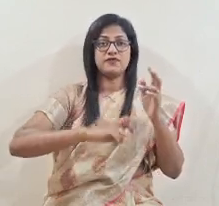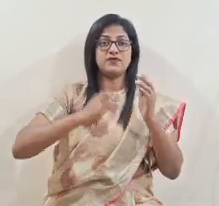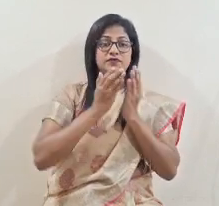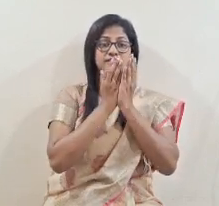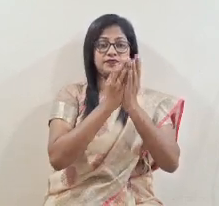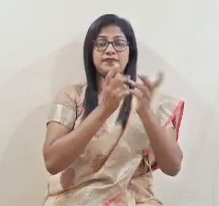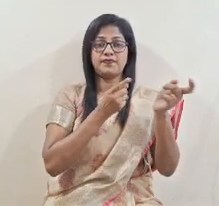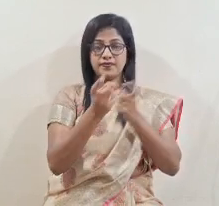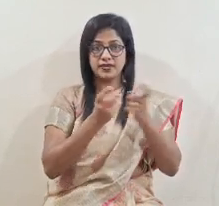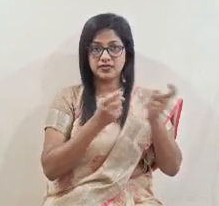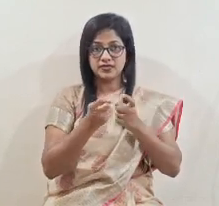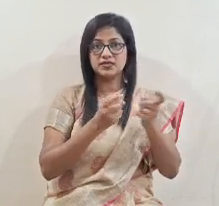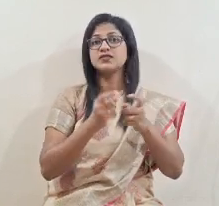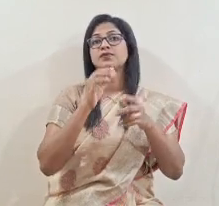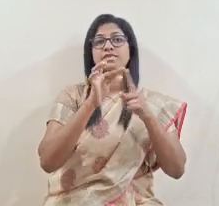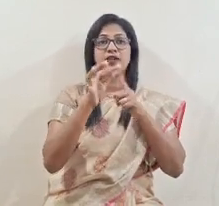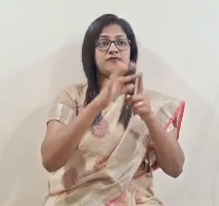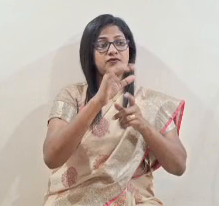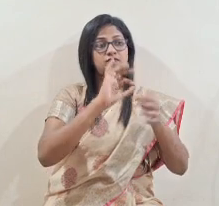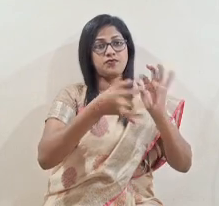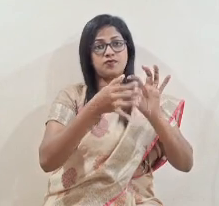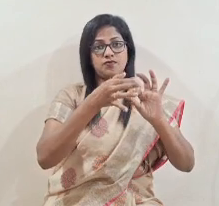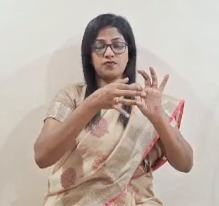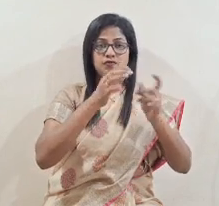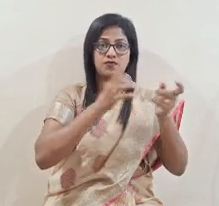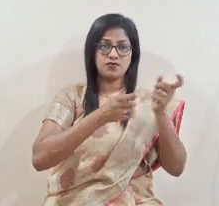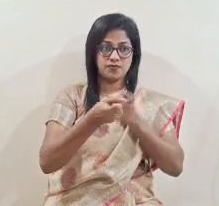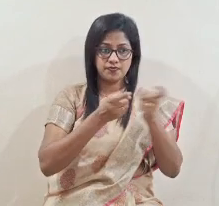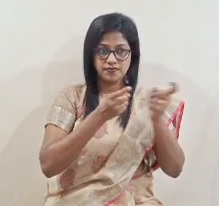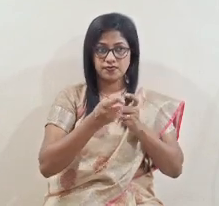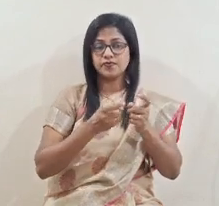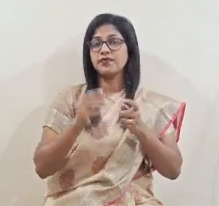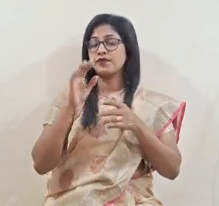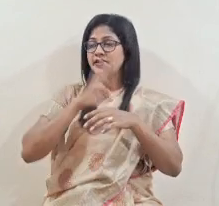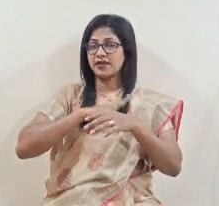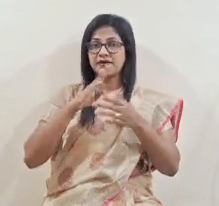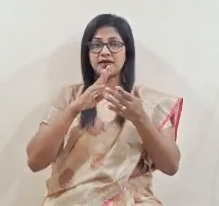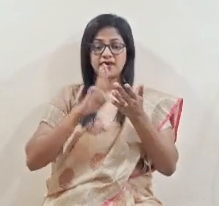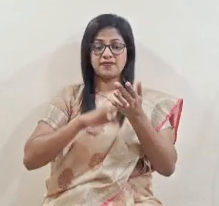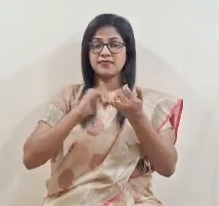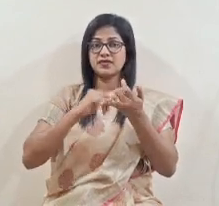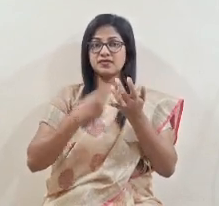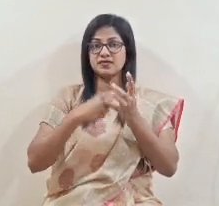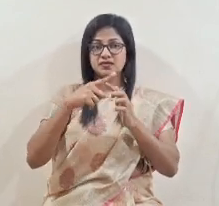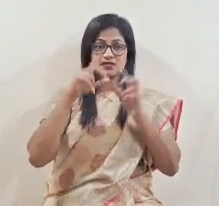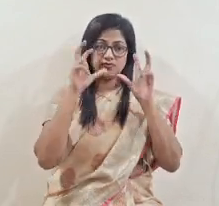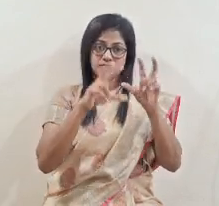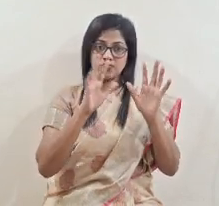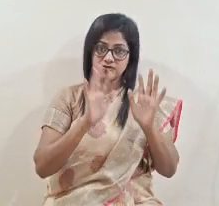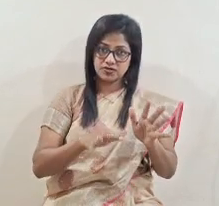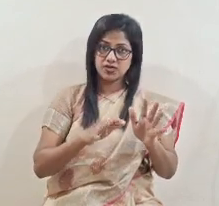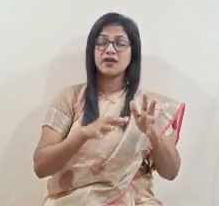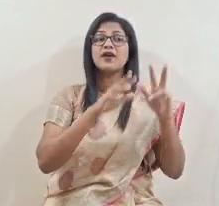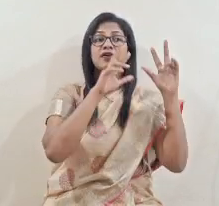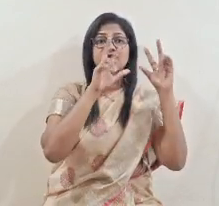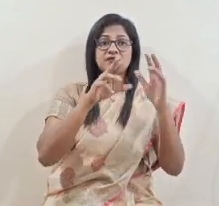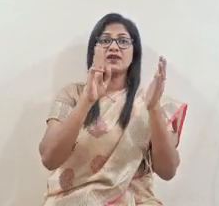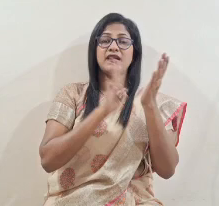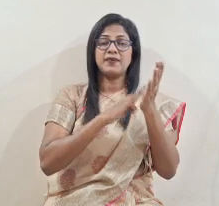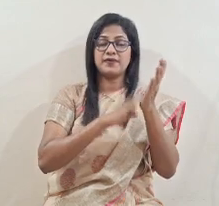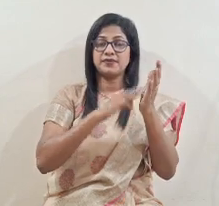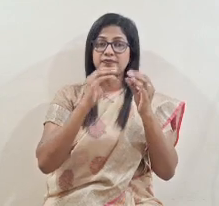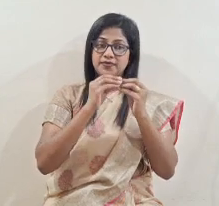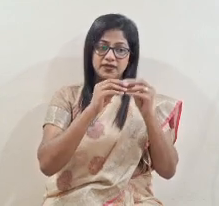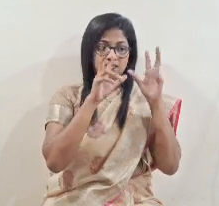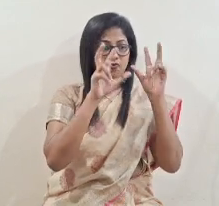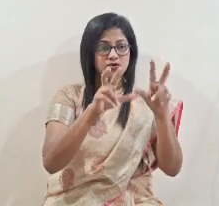sublet by the MSRDC. When we look at the infrastructure part of the ferry terminus, it is looked by the MMB, that is Maharashtra